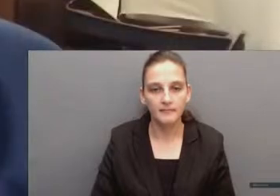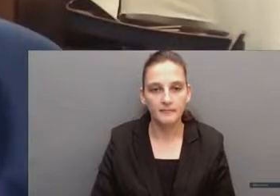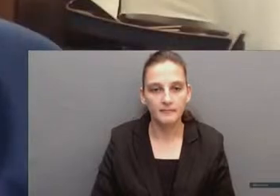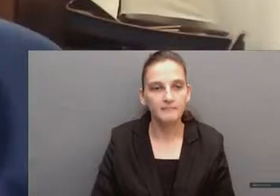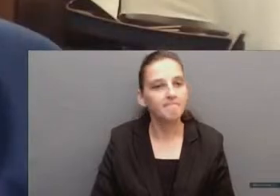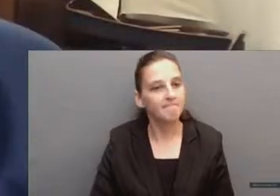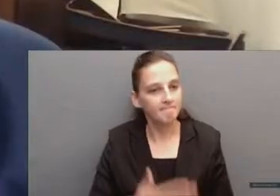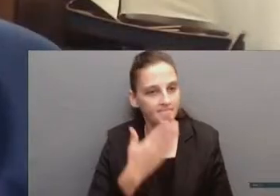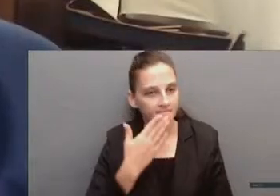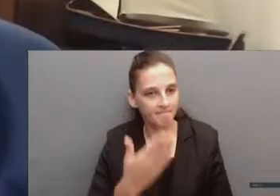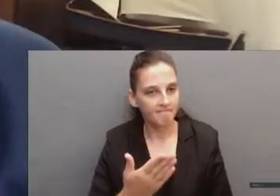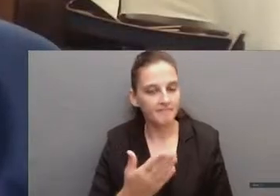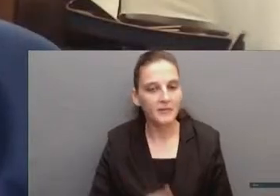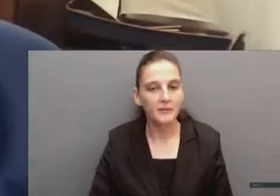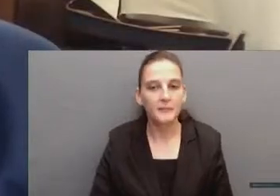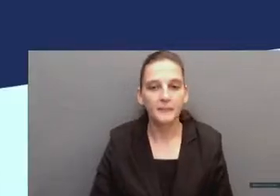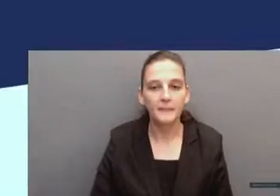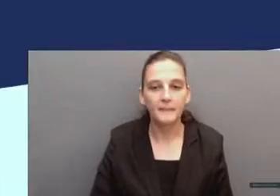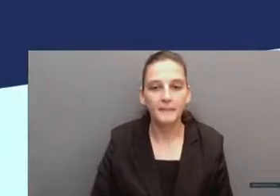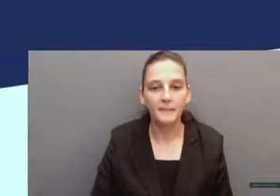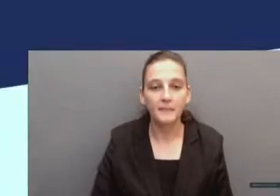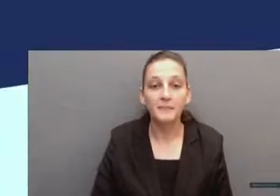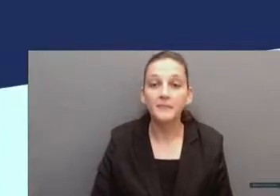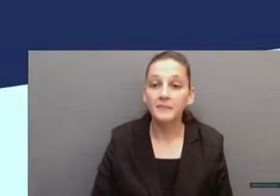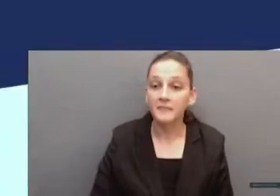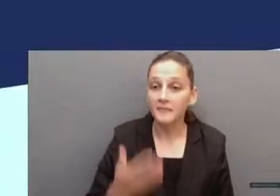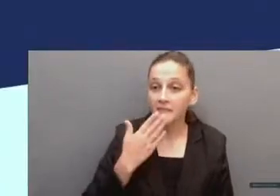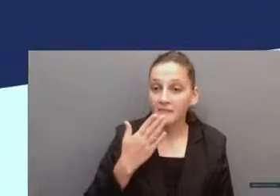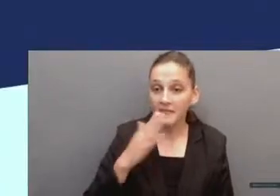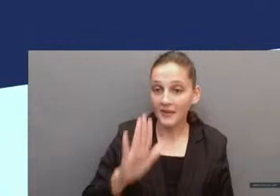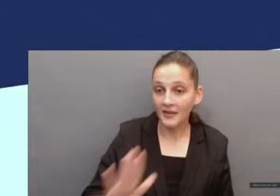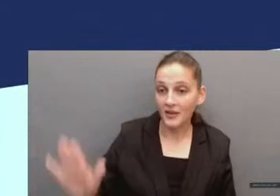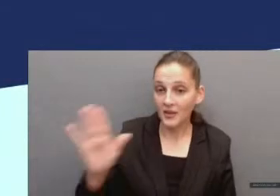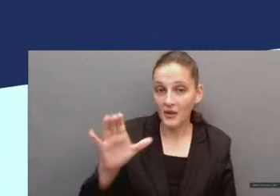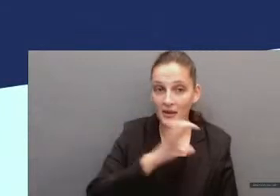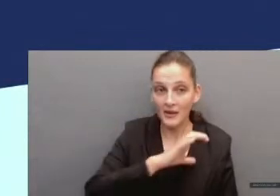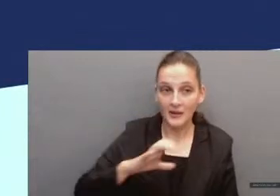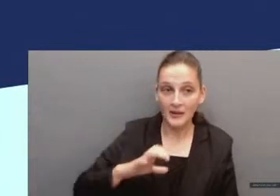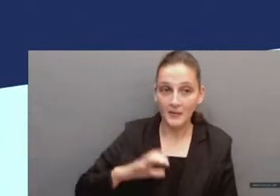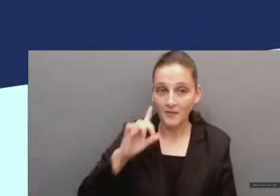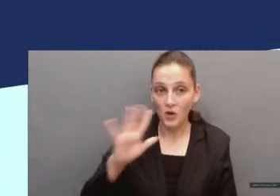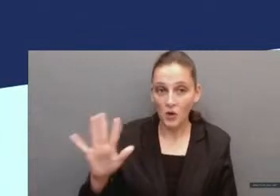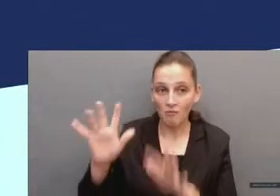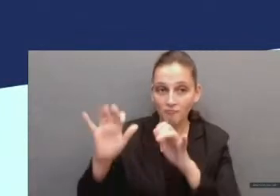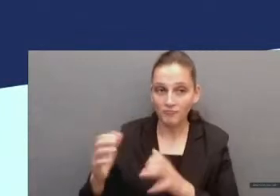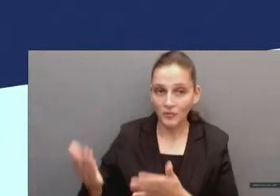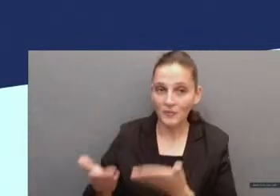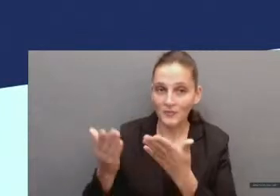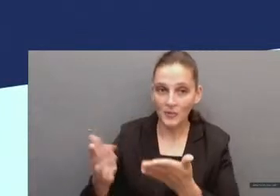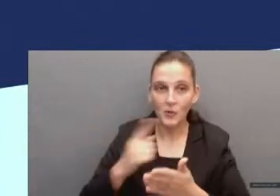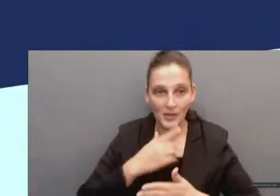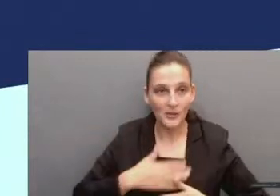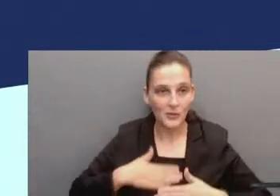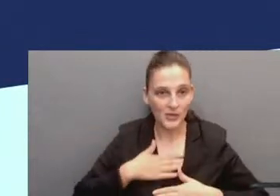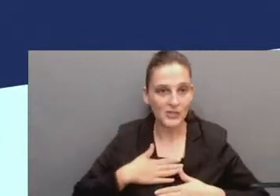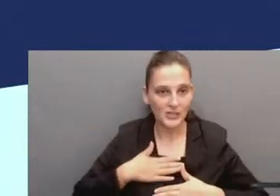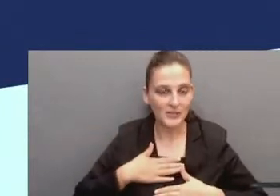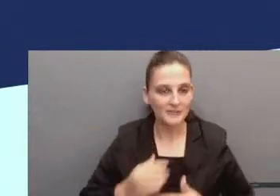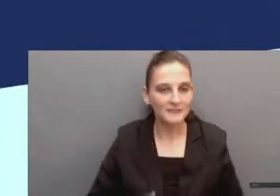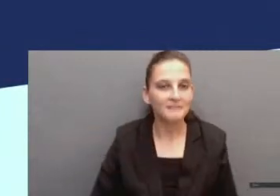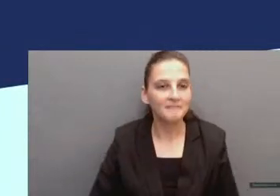Thank you, Dr. Venters. And thank you to the entire subcommittee for those recommendations. Very much appreciated, Dr. Putnam and